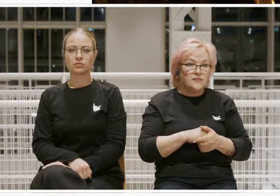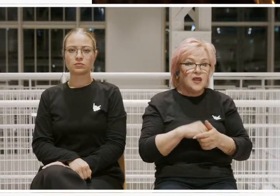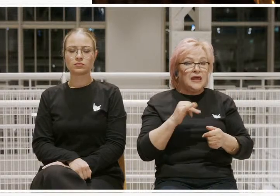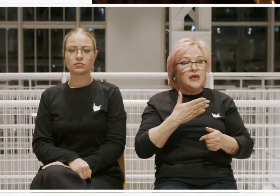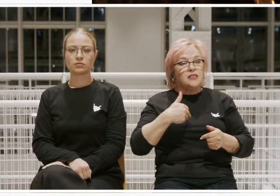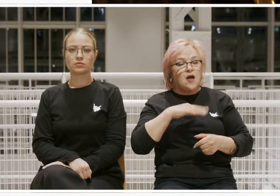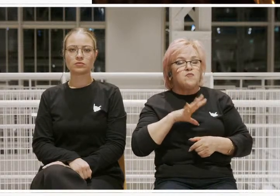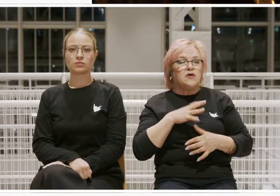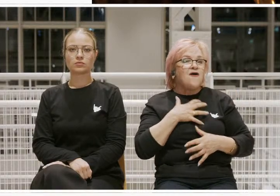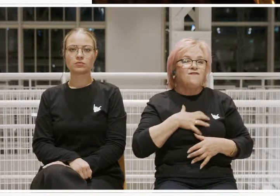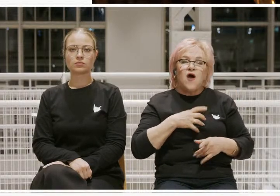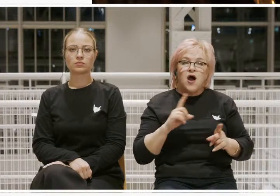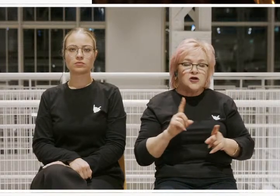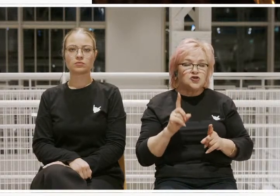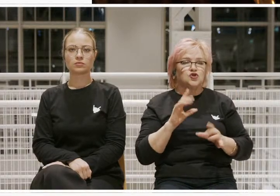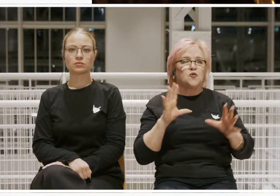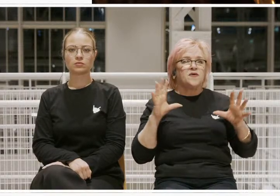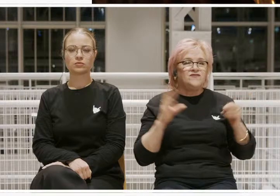at